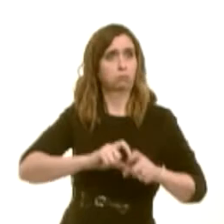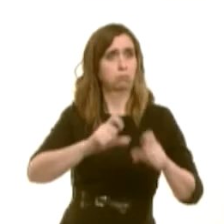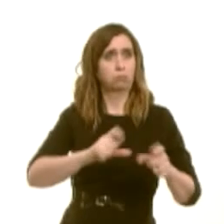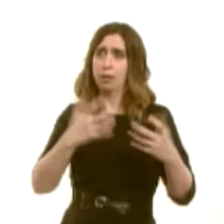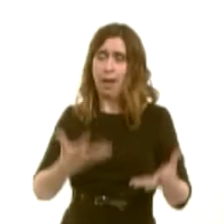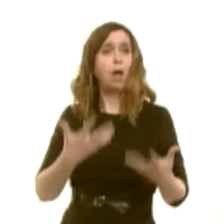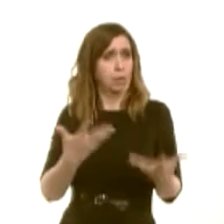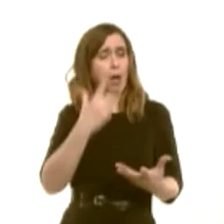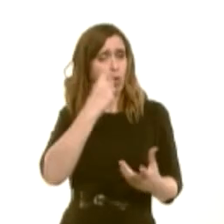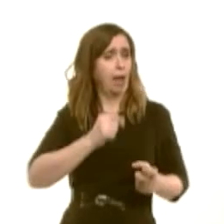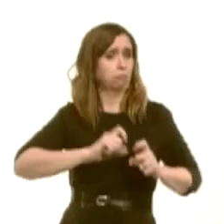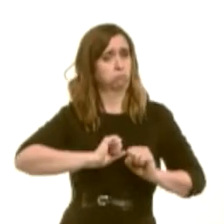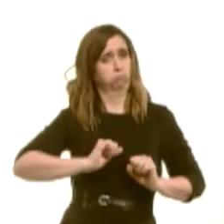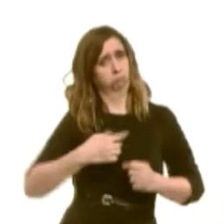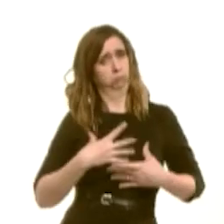now.